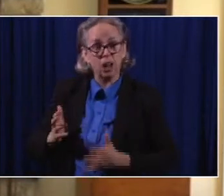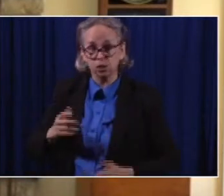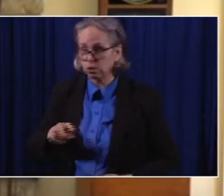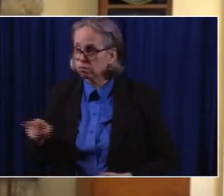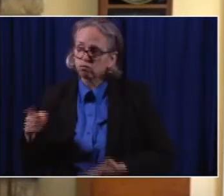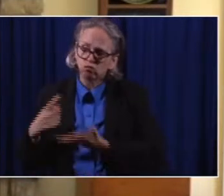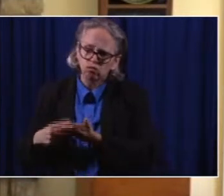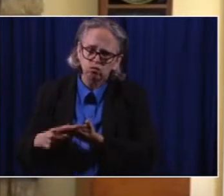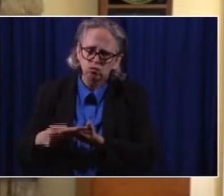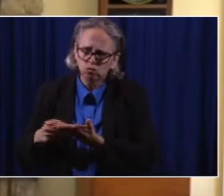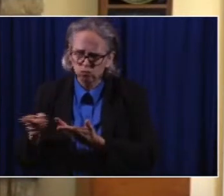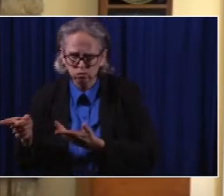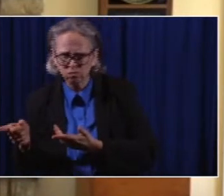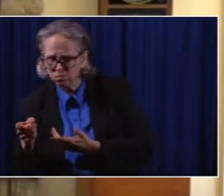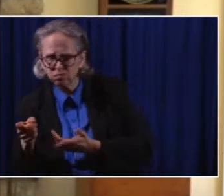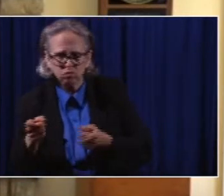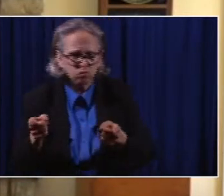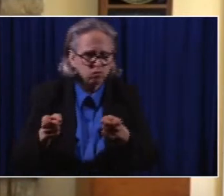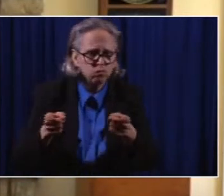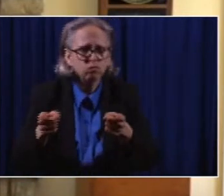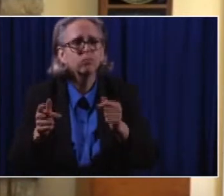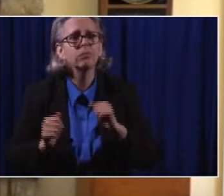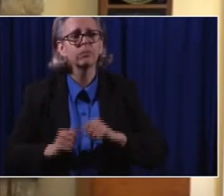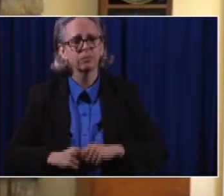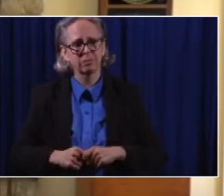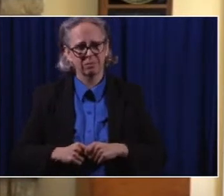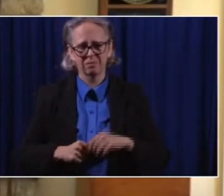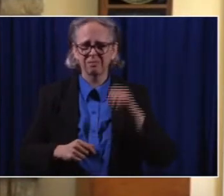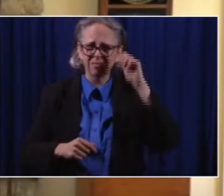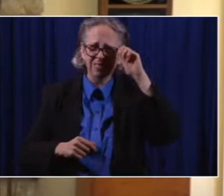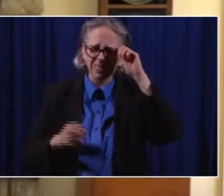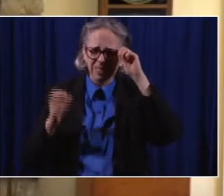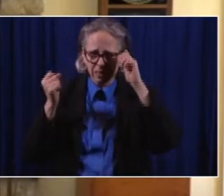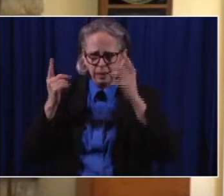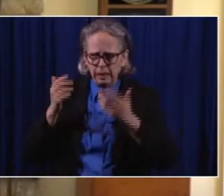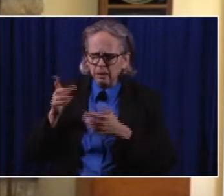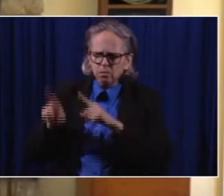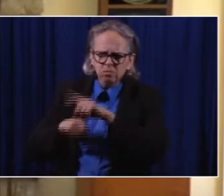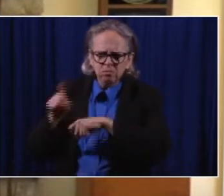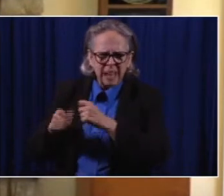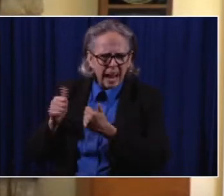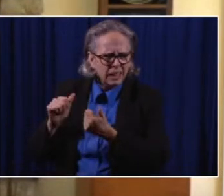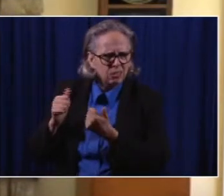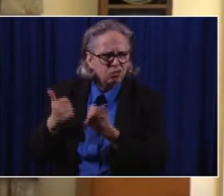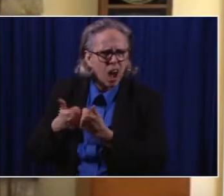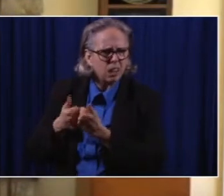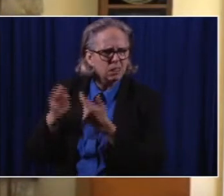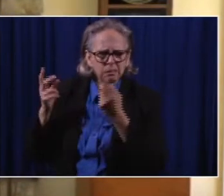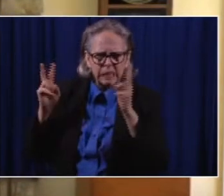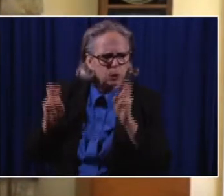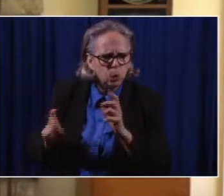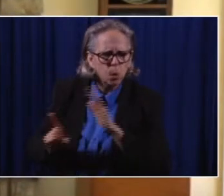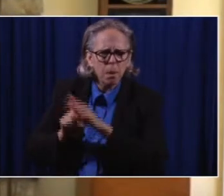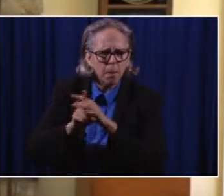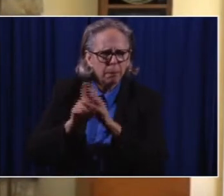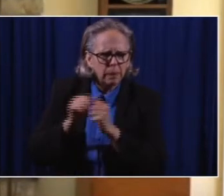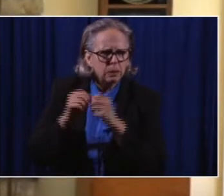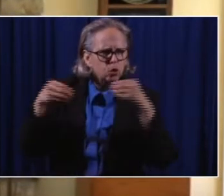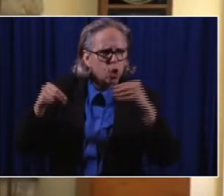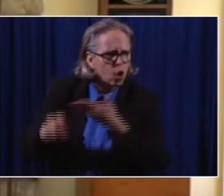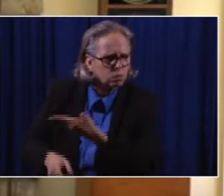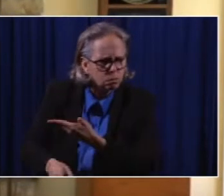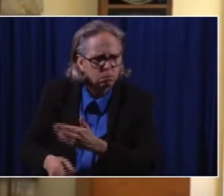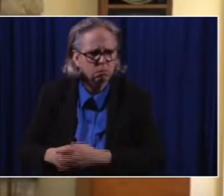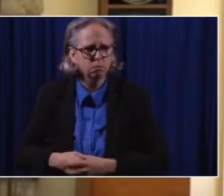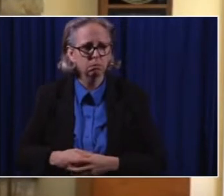of talking about, what is going on in these stores. We need for the stores to continue to make